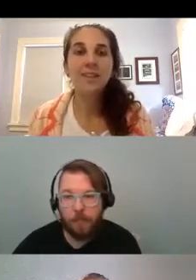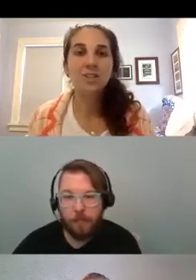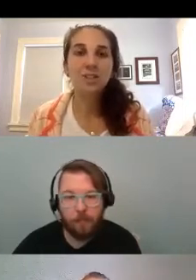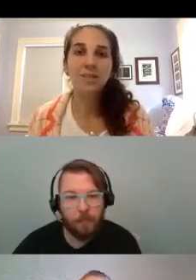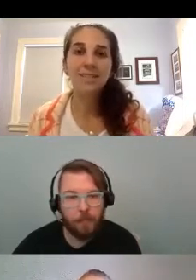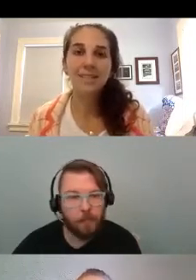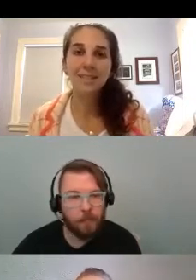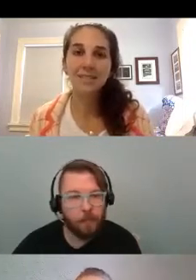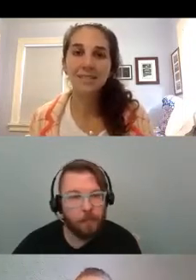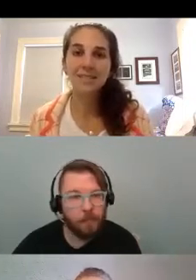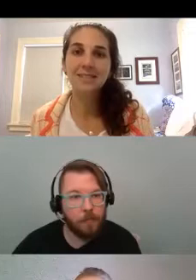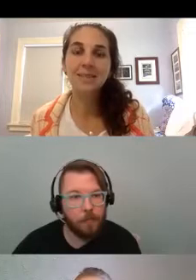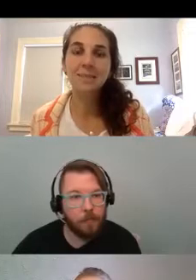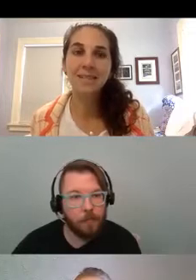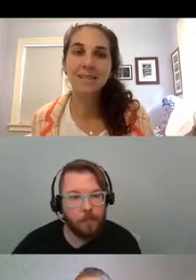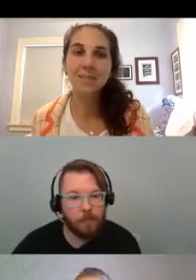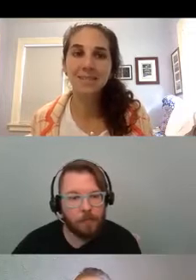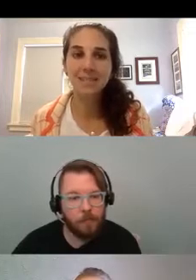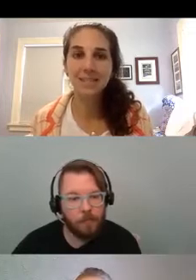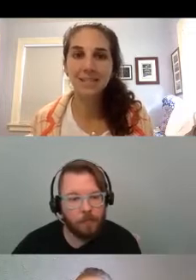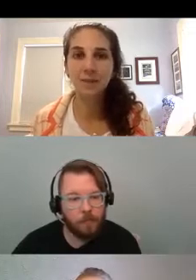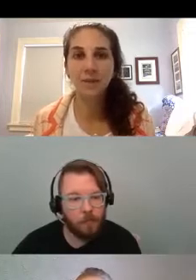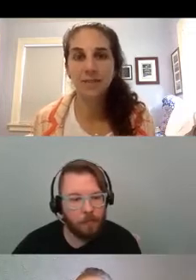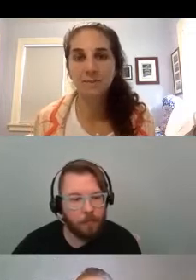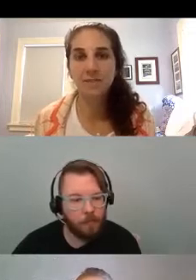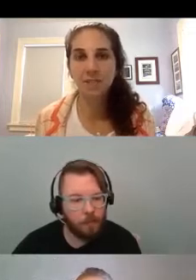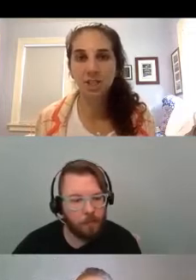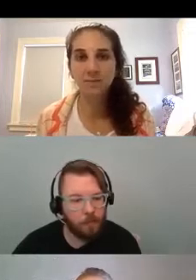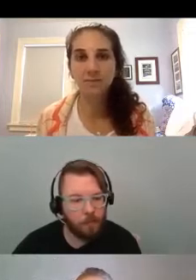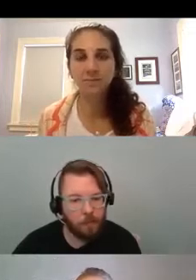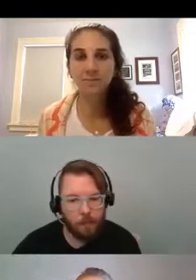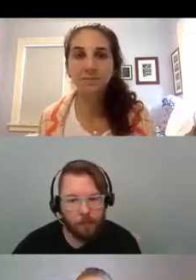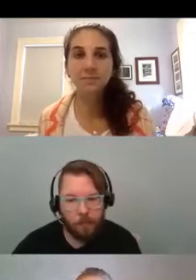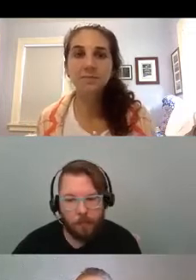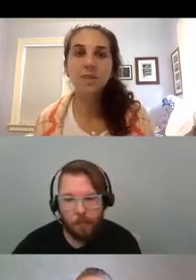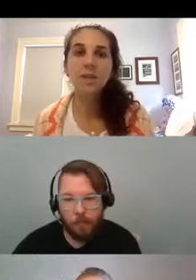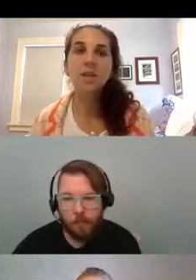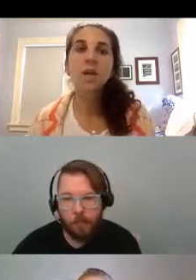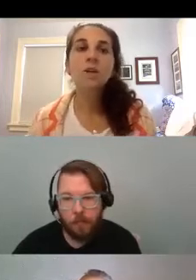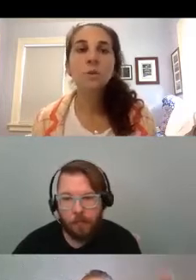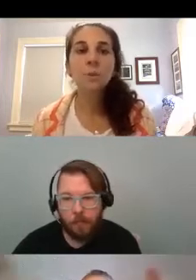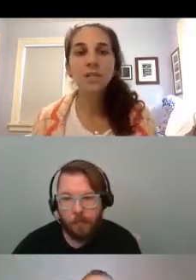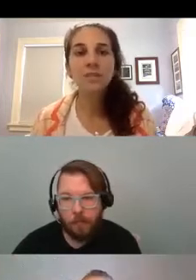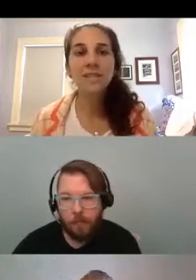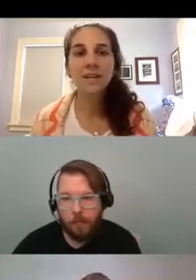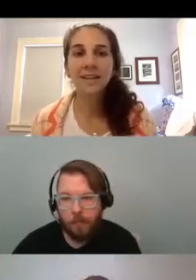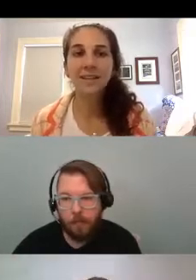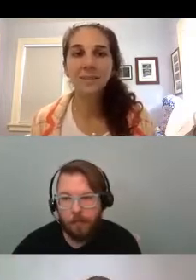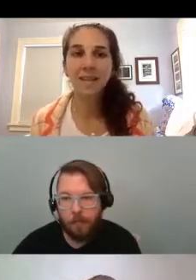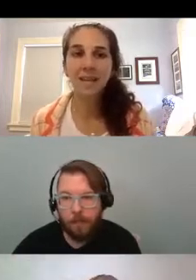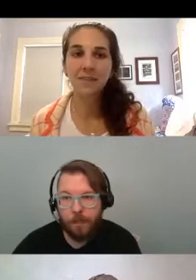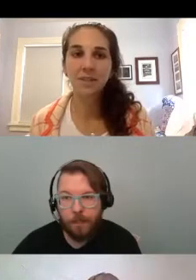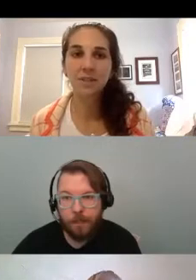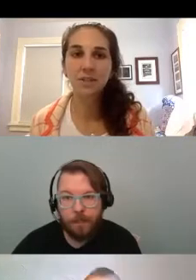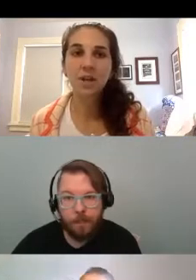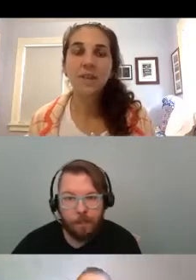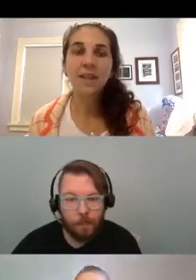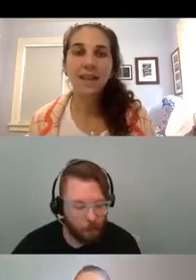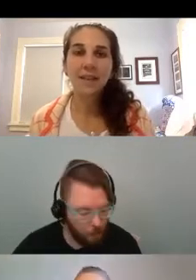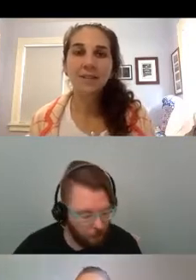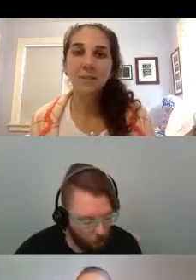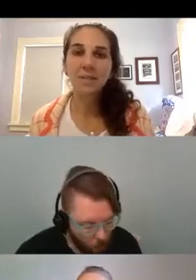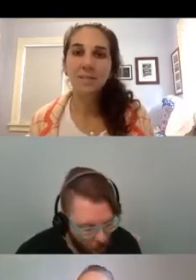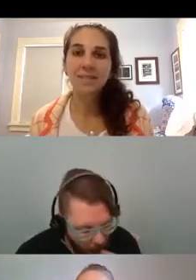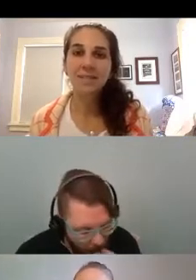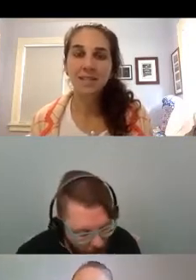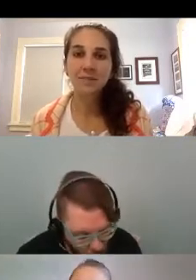that there's a unique set of skills that make someone successful in this position. So we want to interrogate the behaviors that